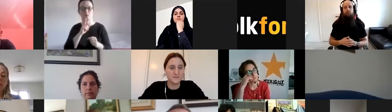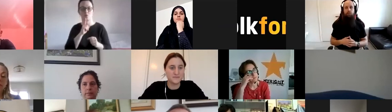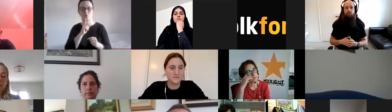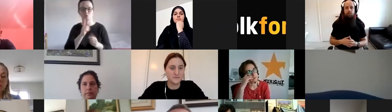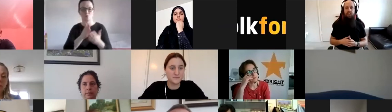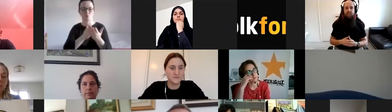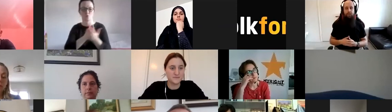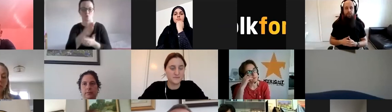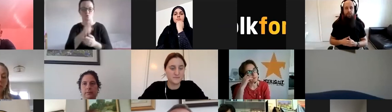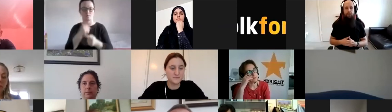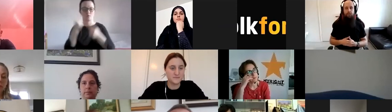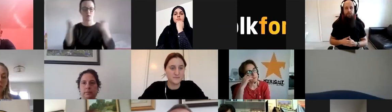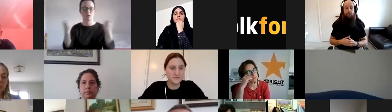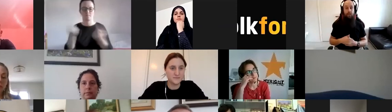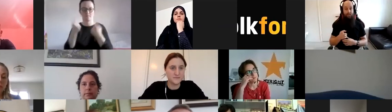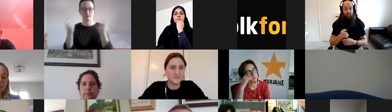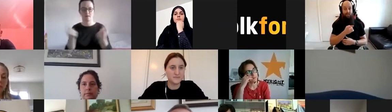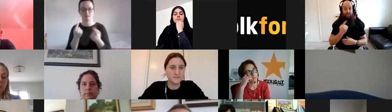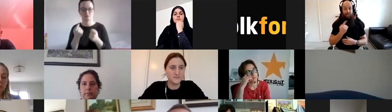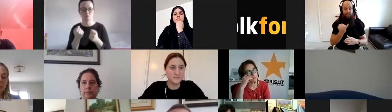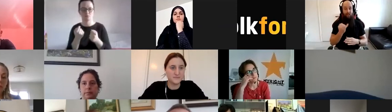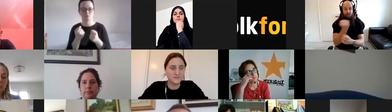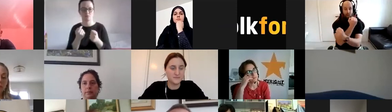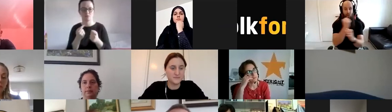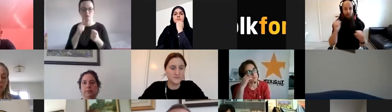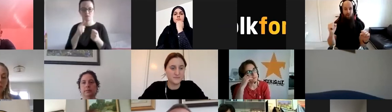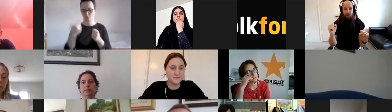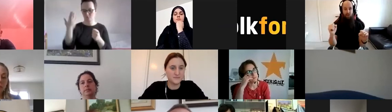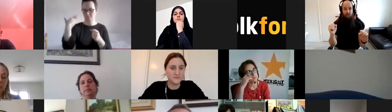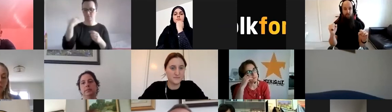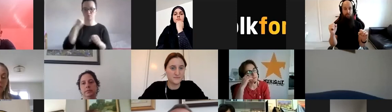have people who